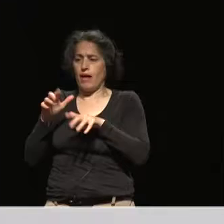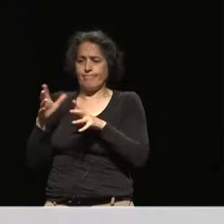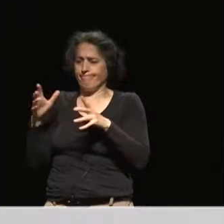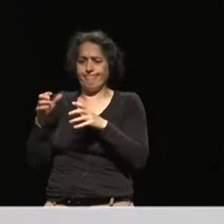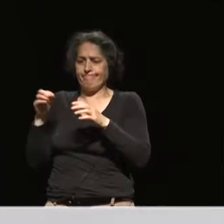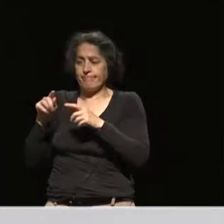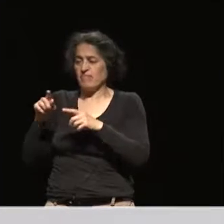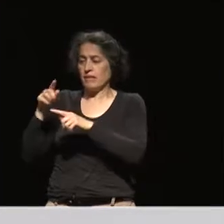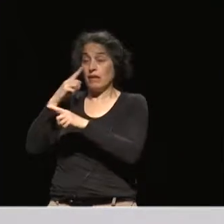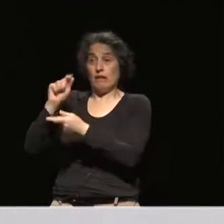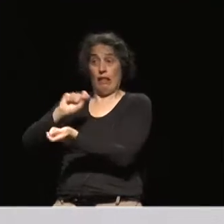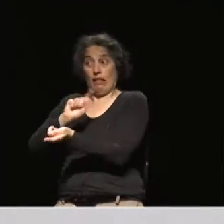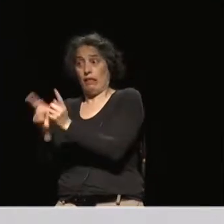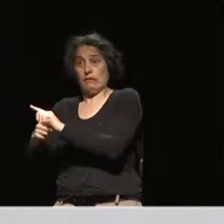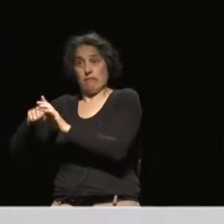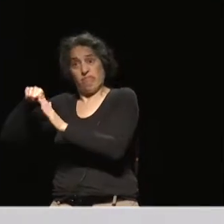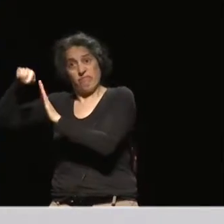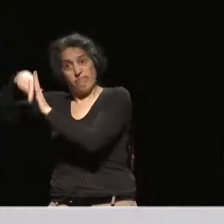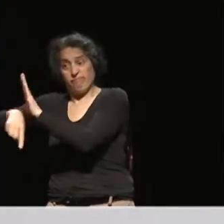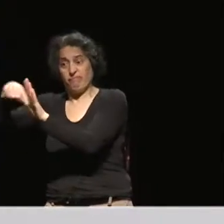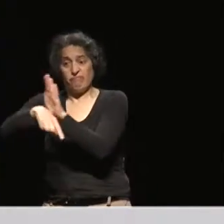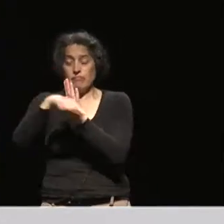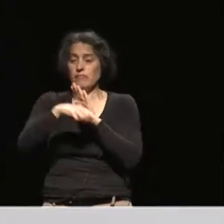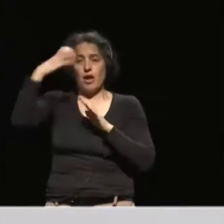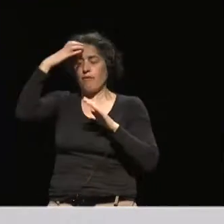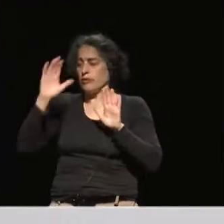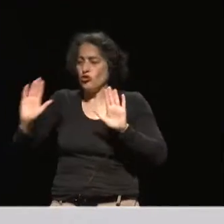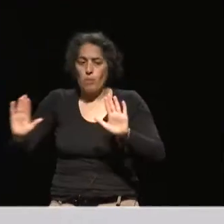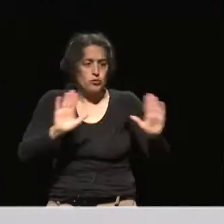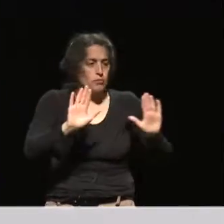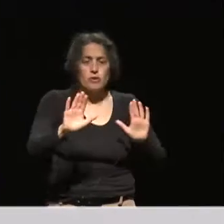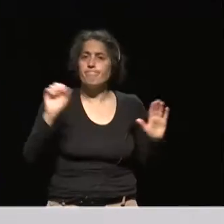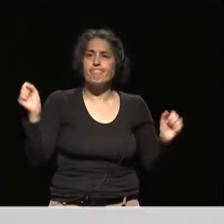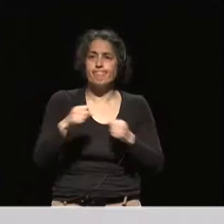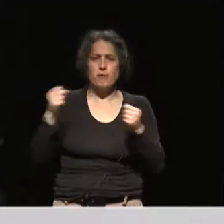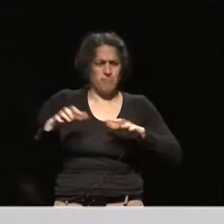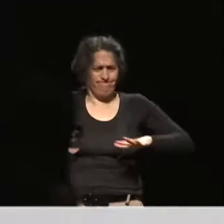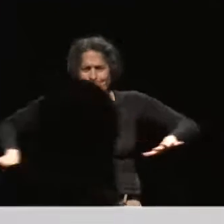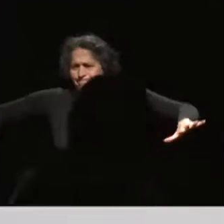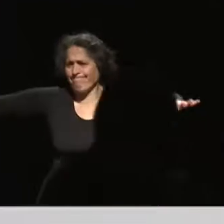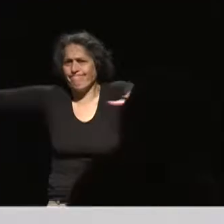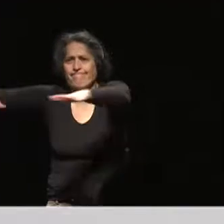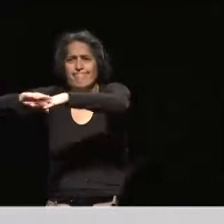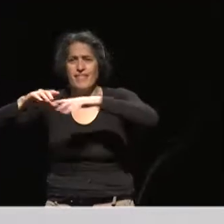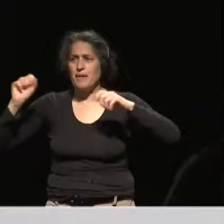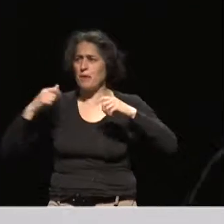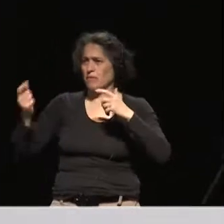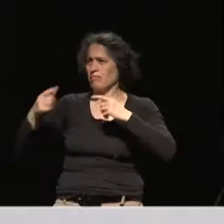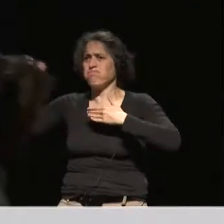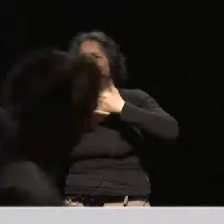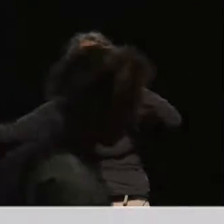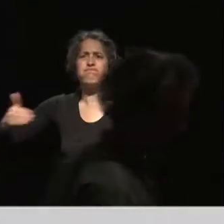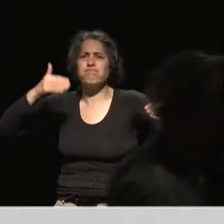We, as representatives of institutions, we'll have to find our counterparts in